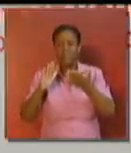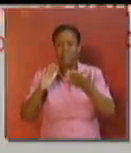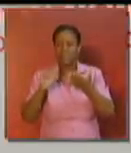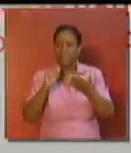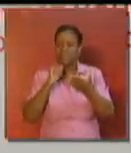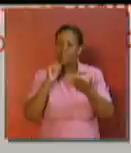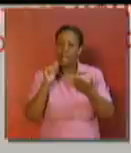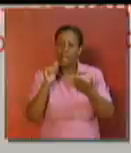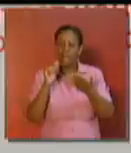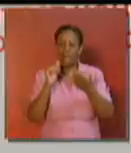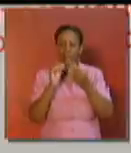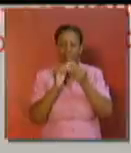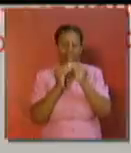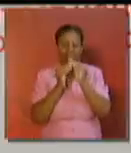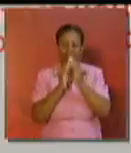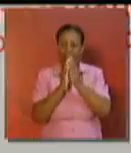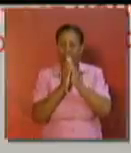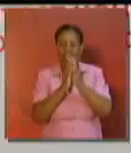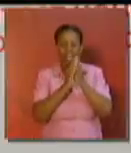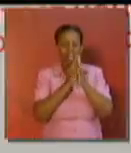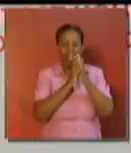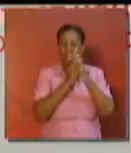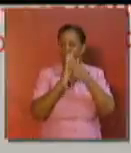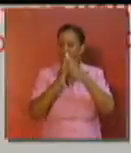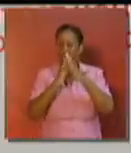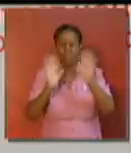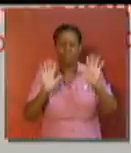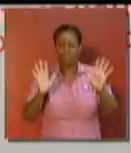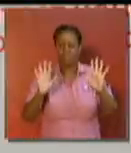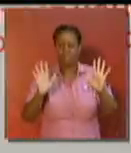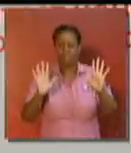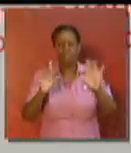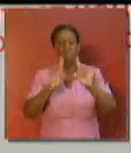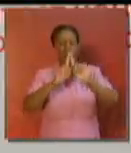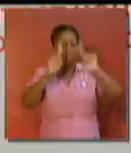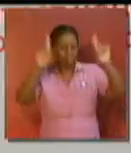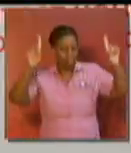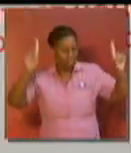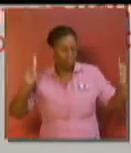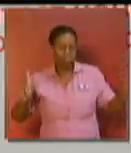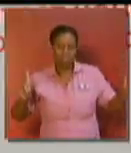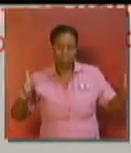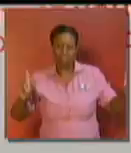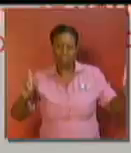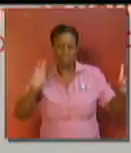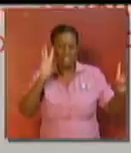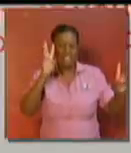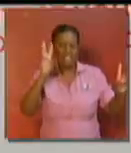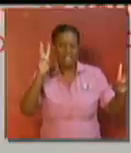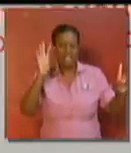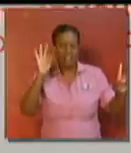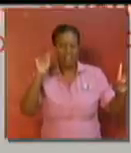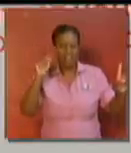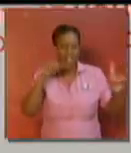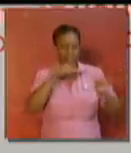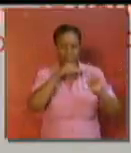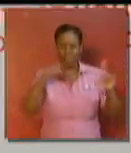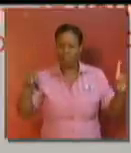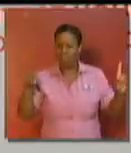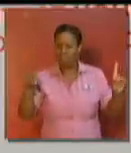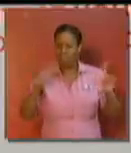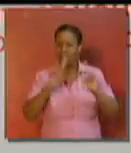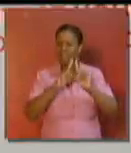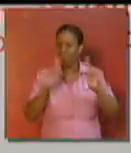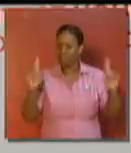workspaces, not going to workspaces or other gatherings when ill. Beyond that, part of the new normal is